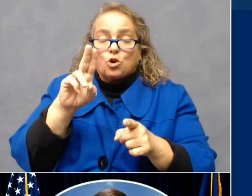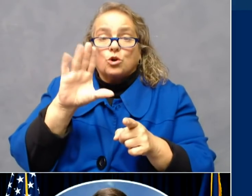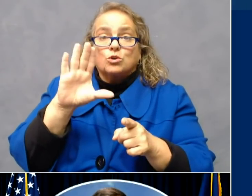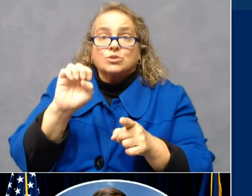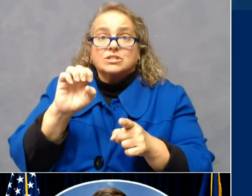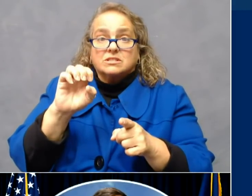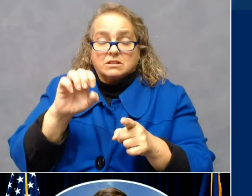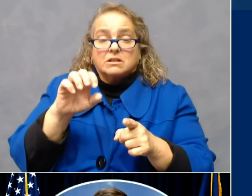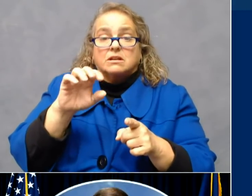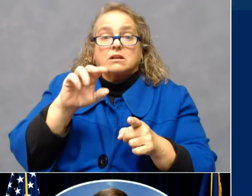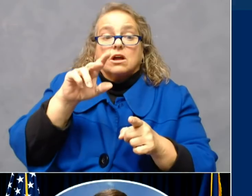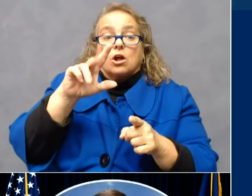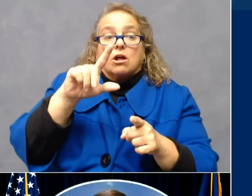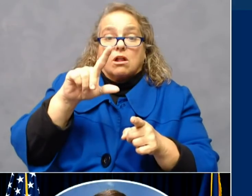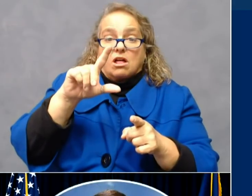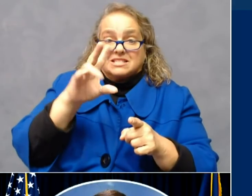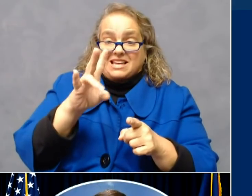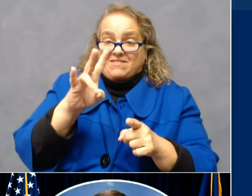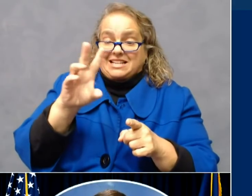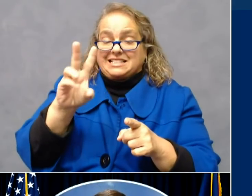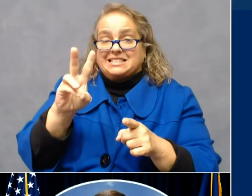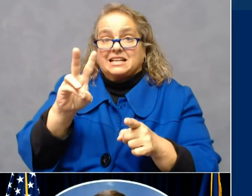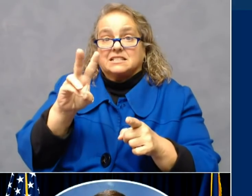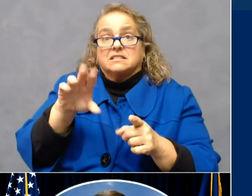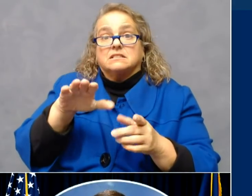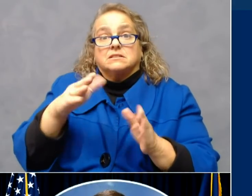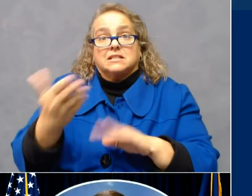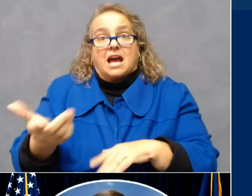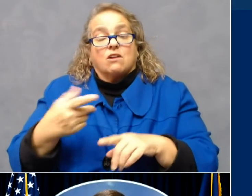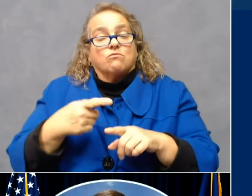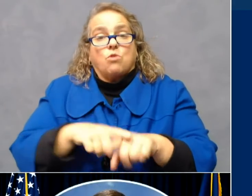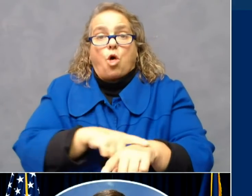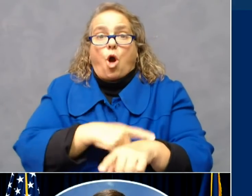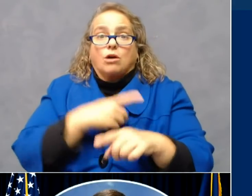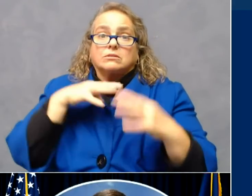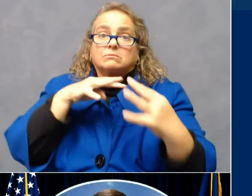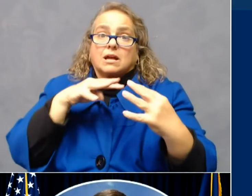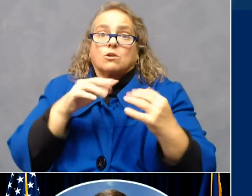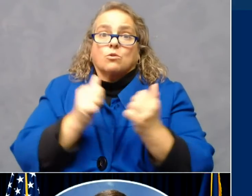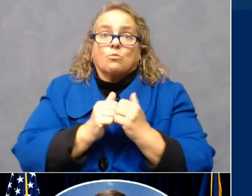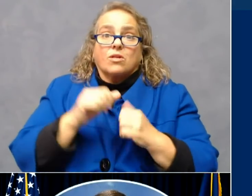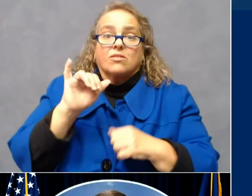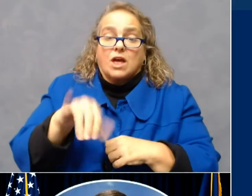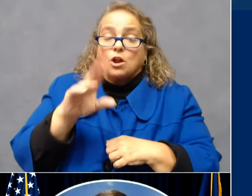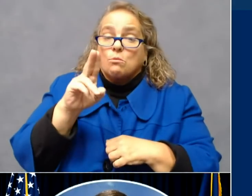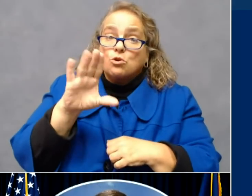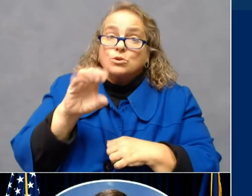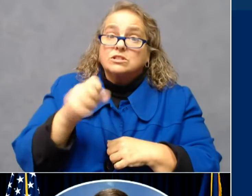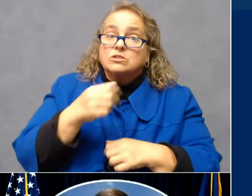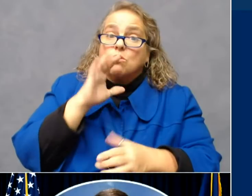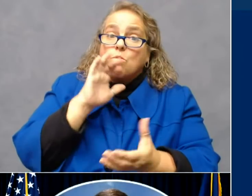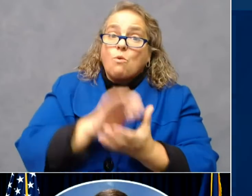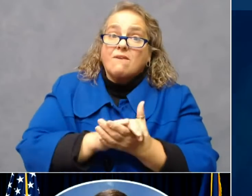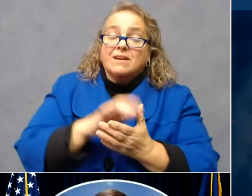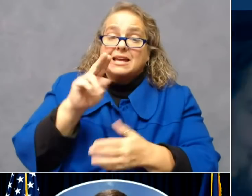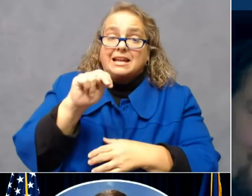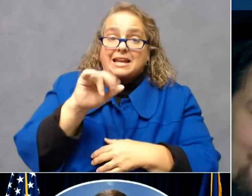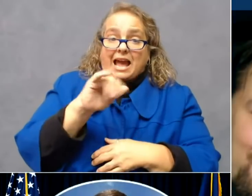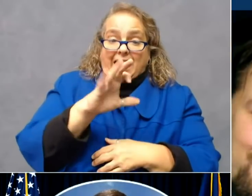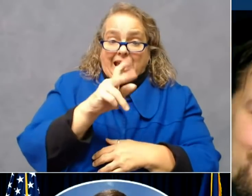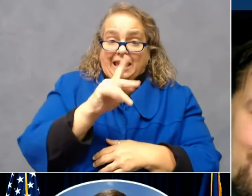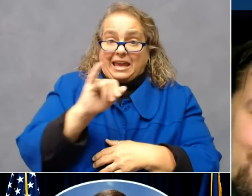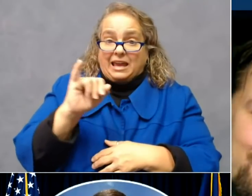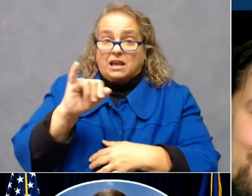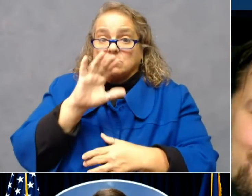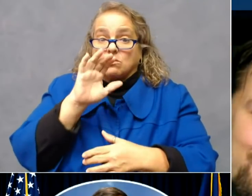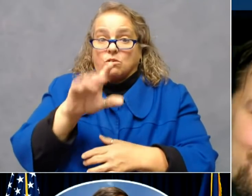after a long-fought battle with the virus. Bruce and his wife, Mickey, became infected with COVID-19 at